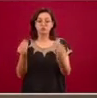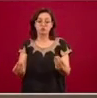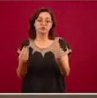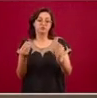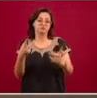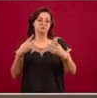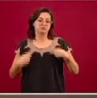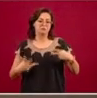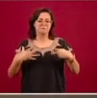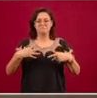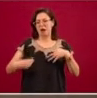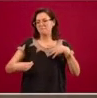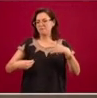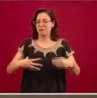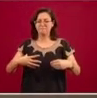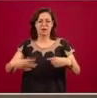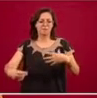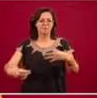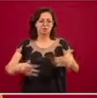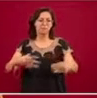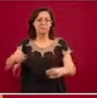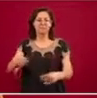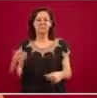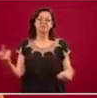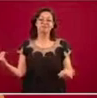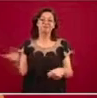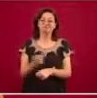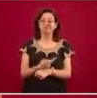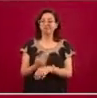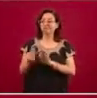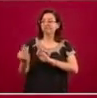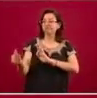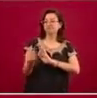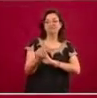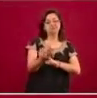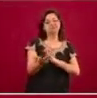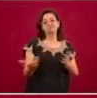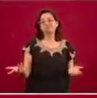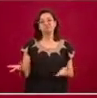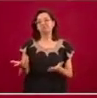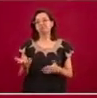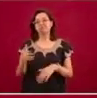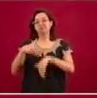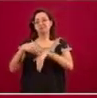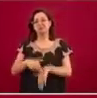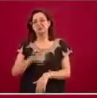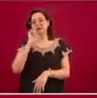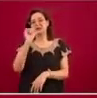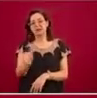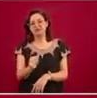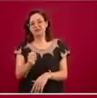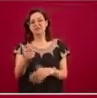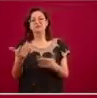inhabitants, and to see how many patients are being infected per day compared to this